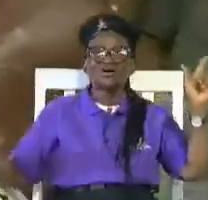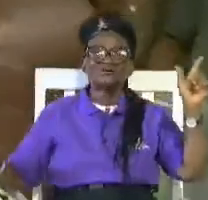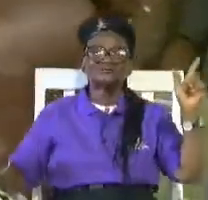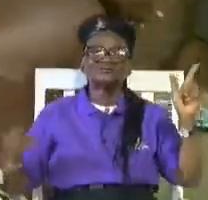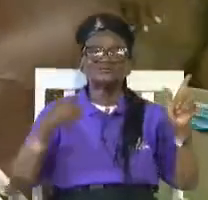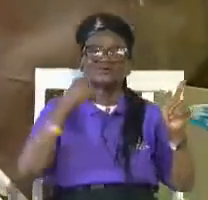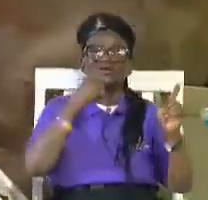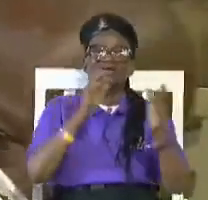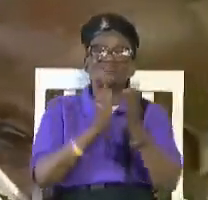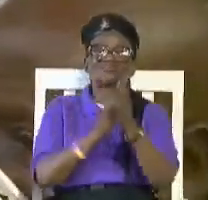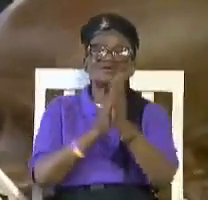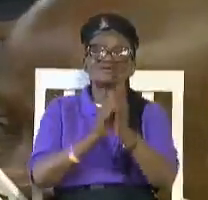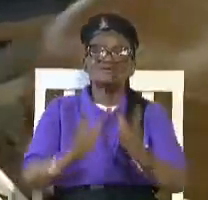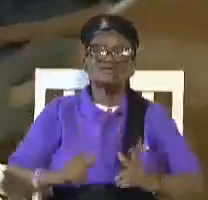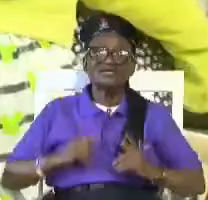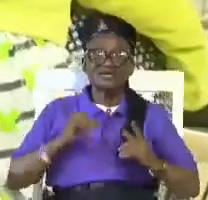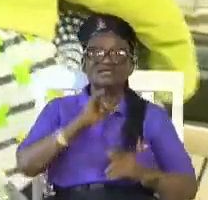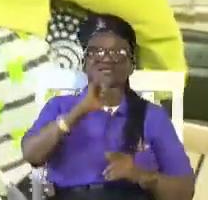Praise the living Jesus.